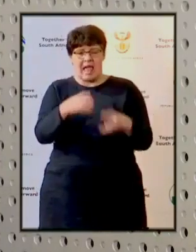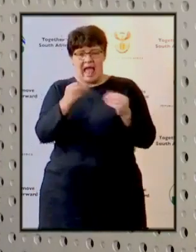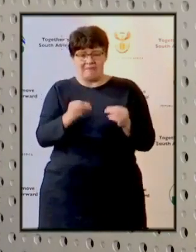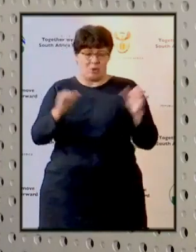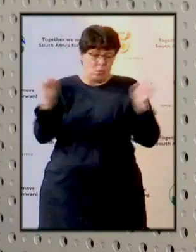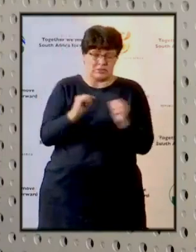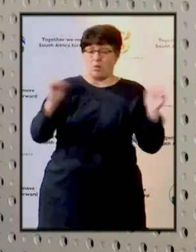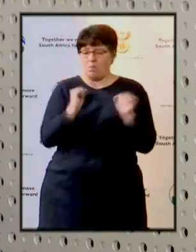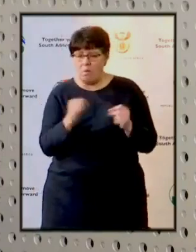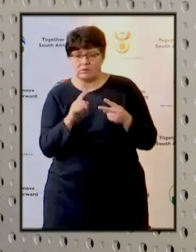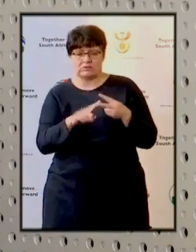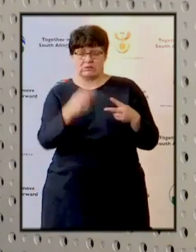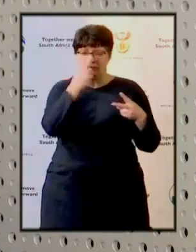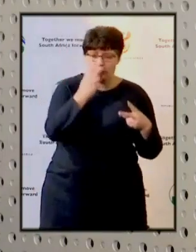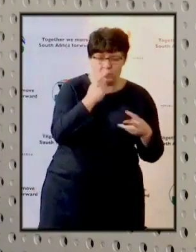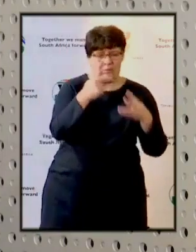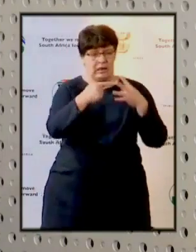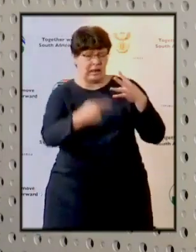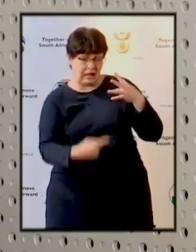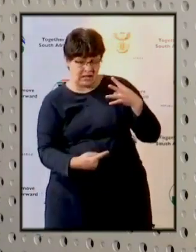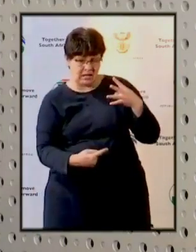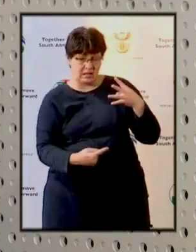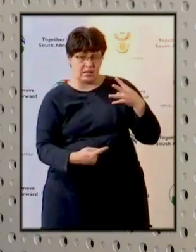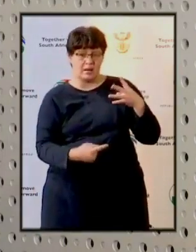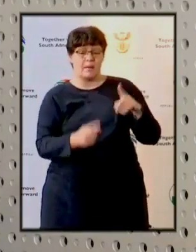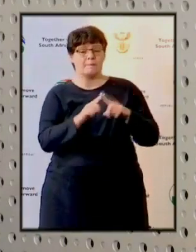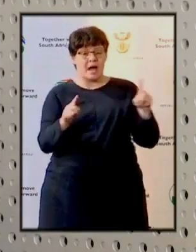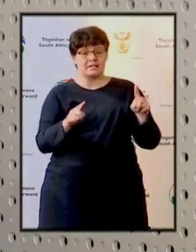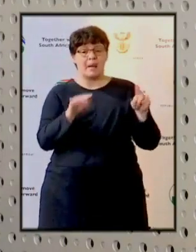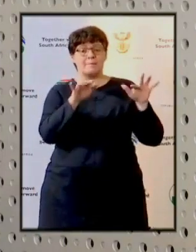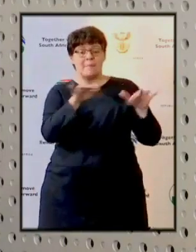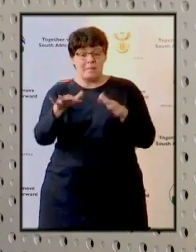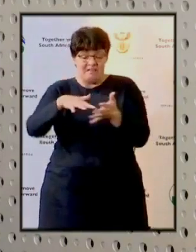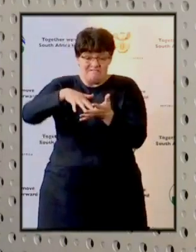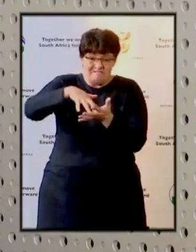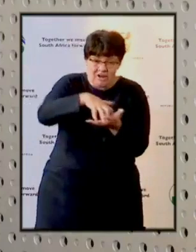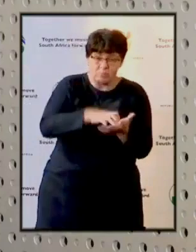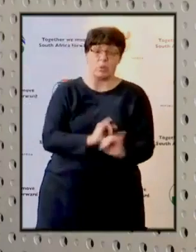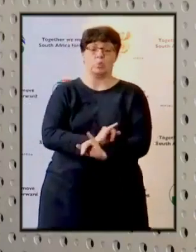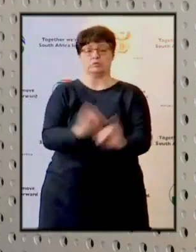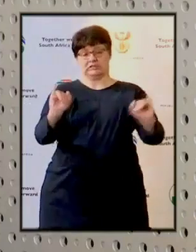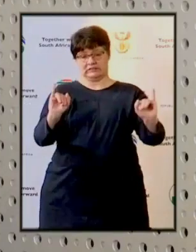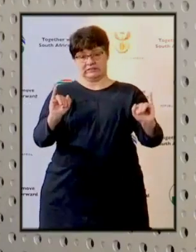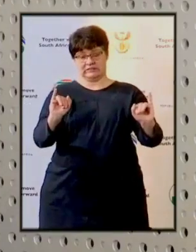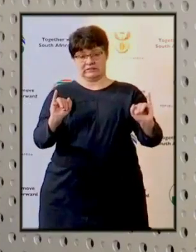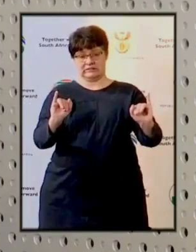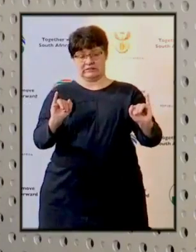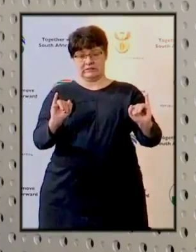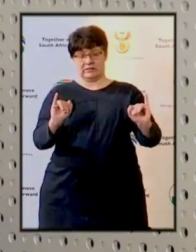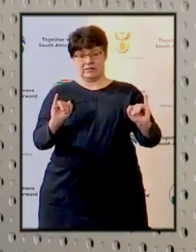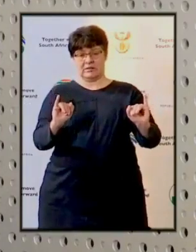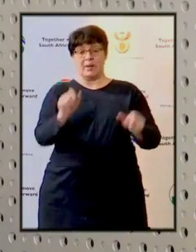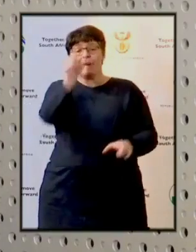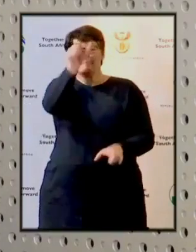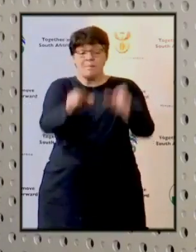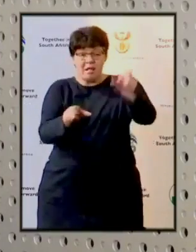winter, but it's also when the population is most vulnerable, when the fatality rate can